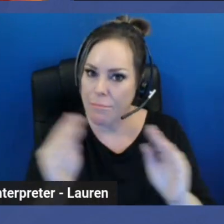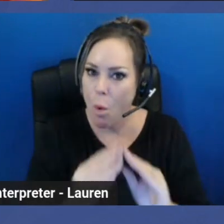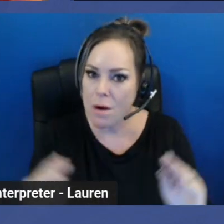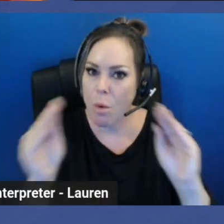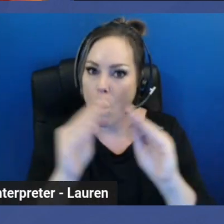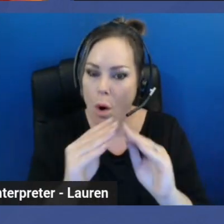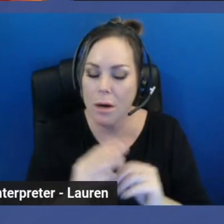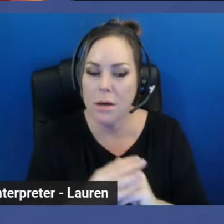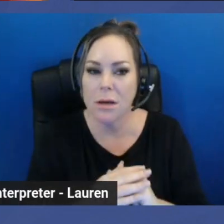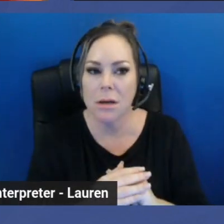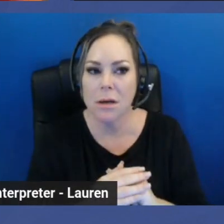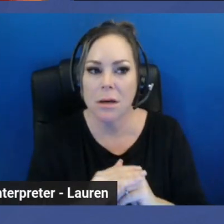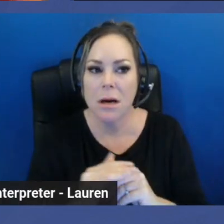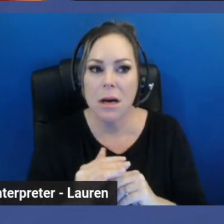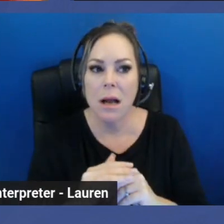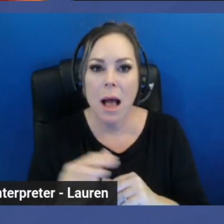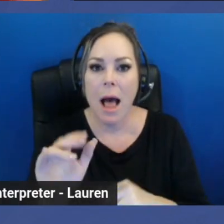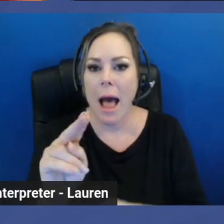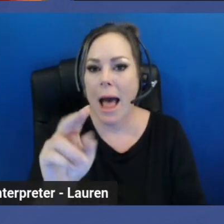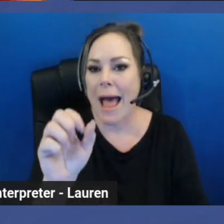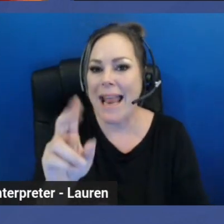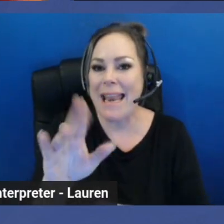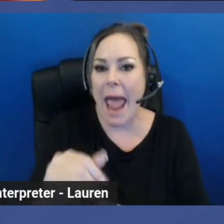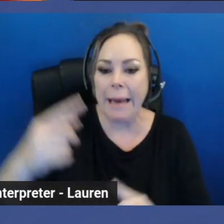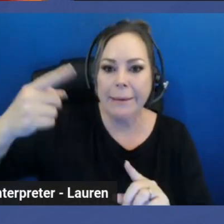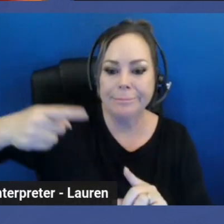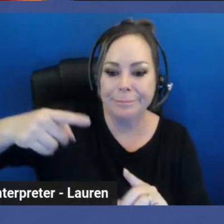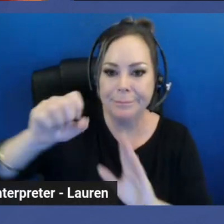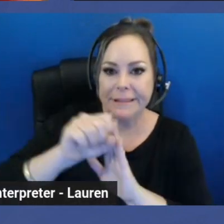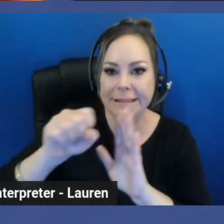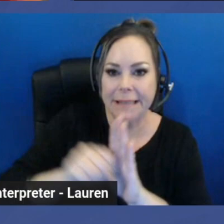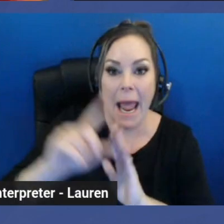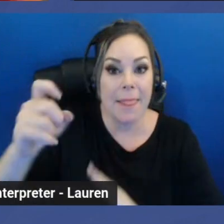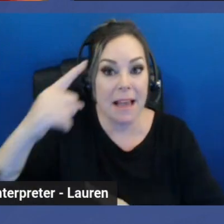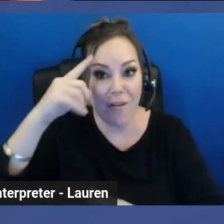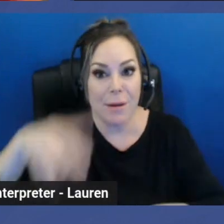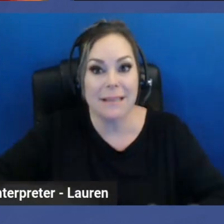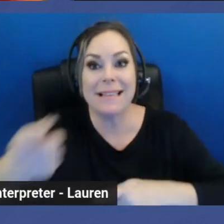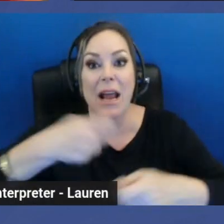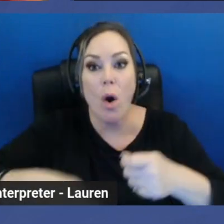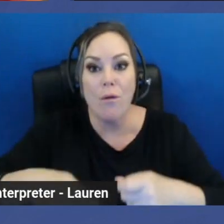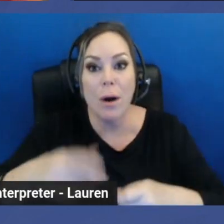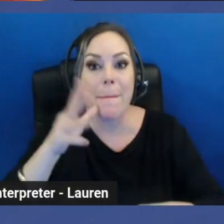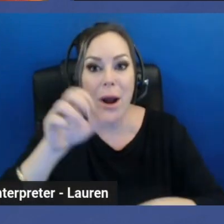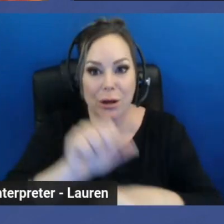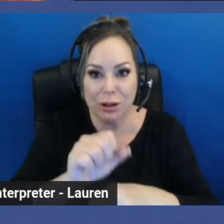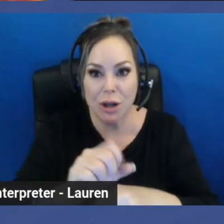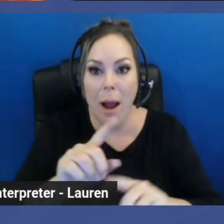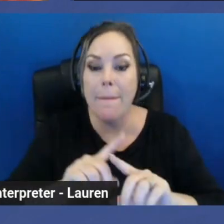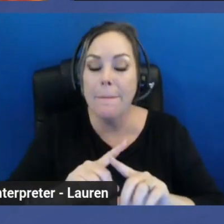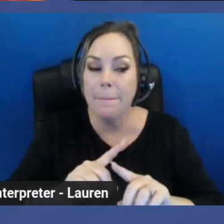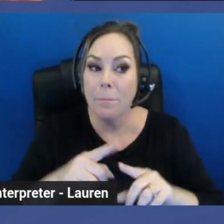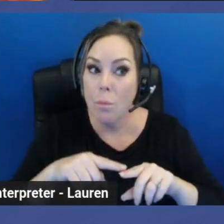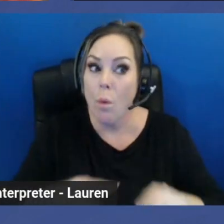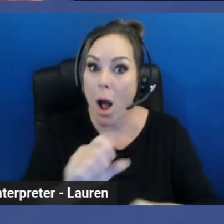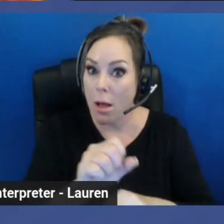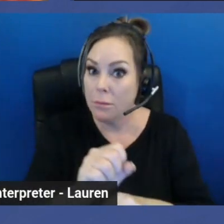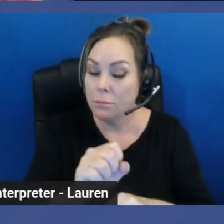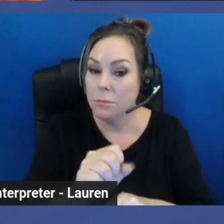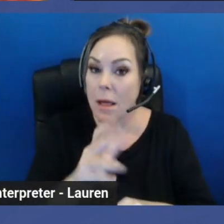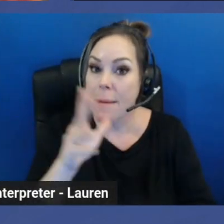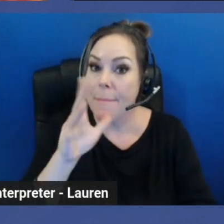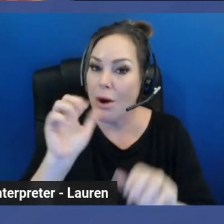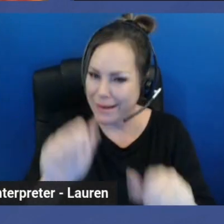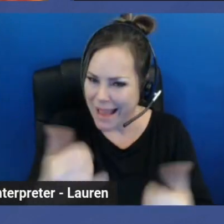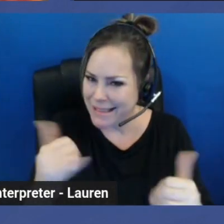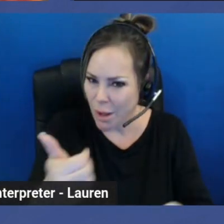more of, like I say, a nanny state, the government attempting to do the job of the parents, while the parents have access to